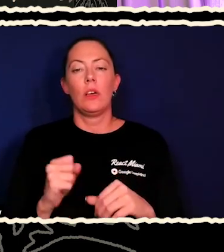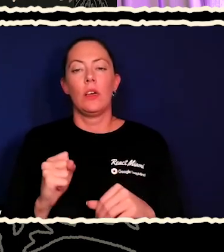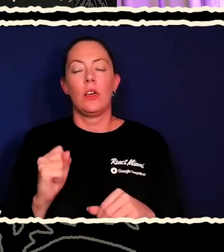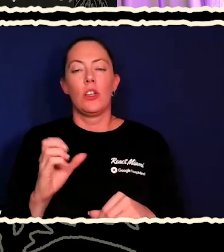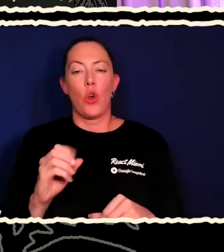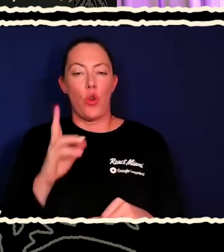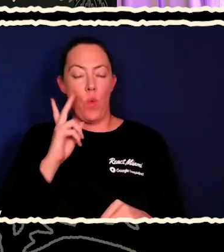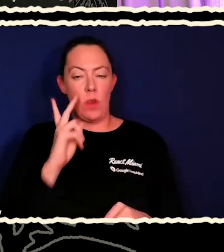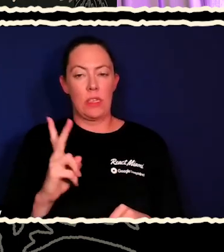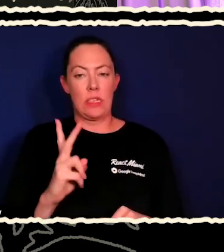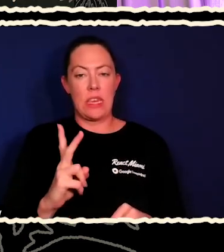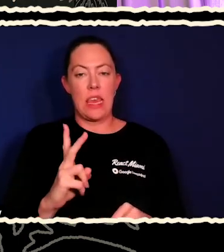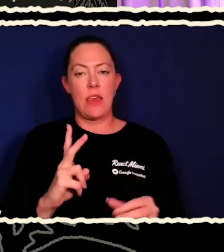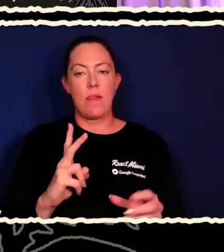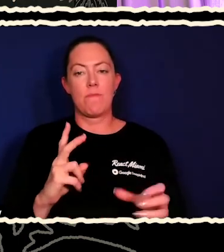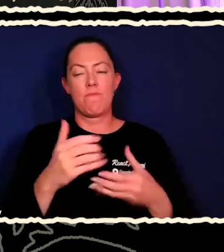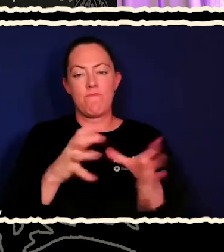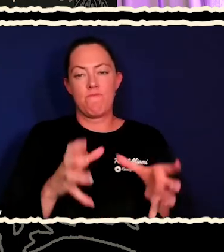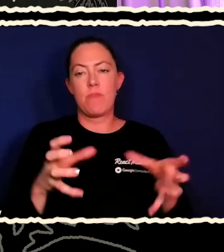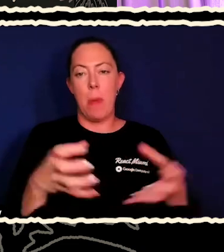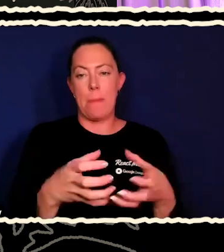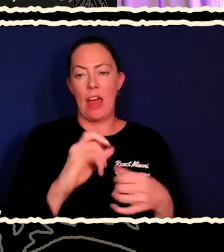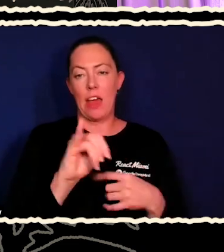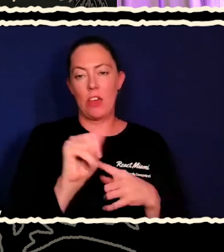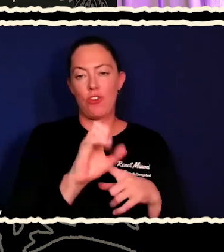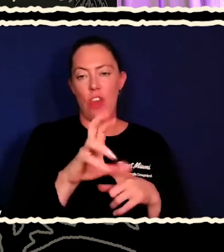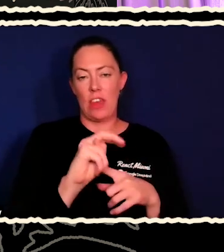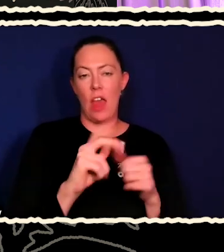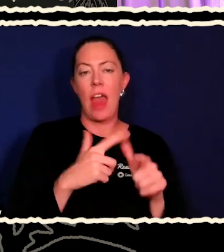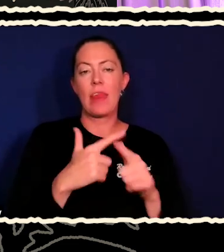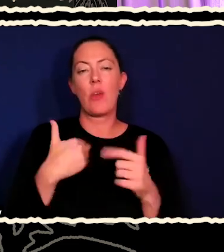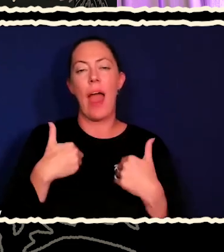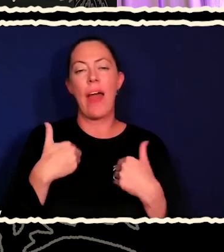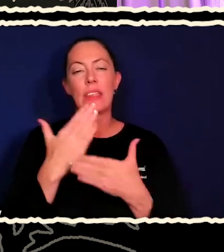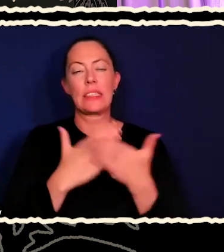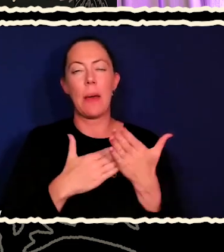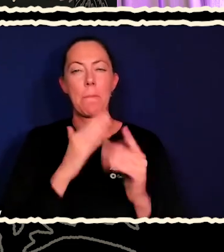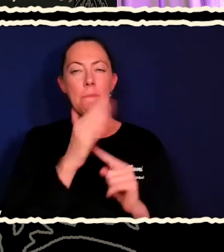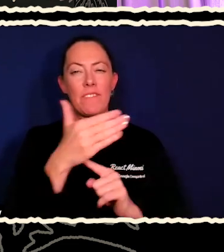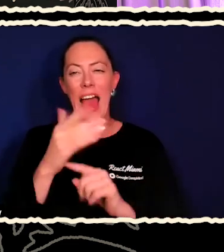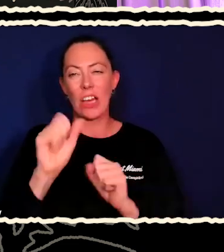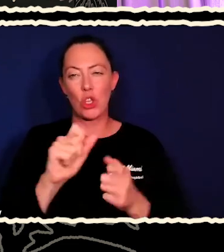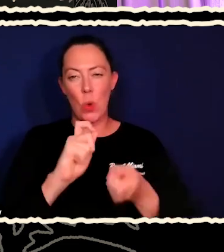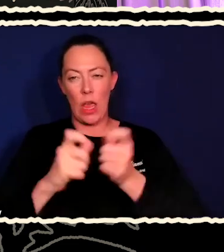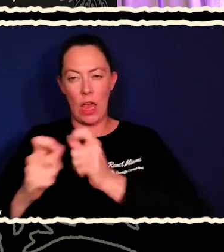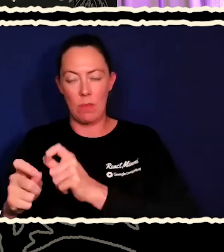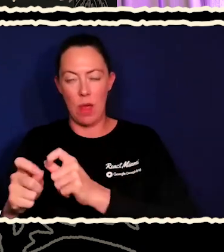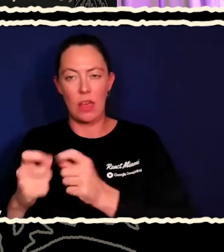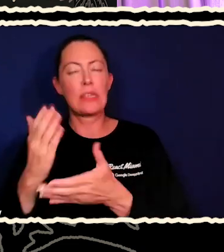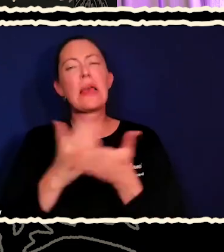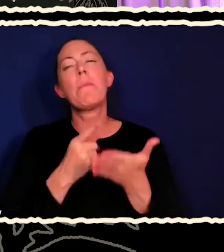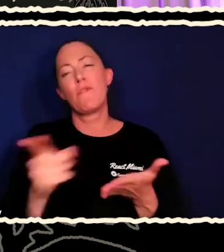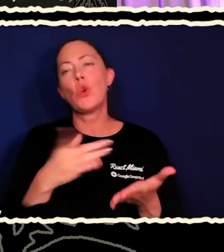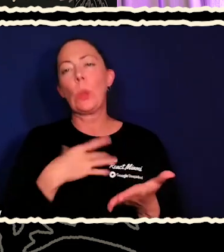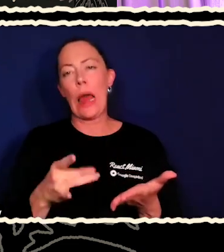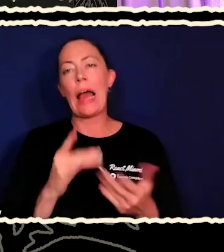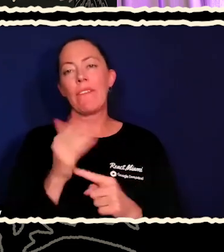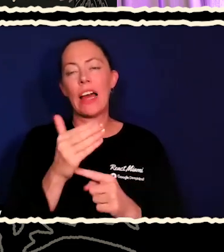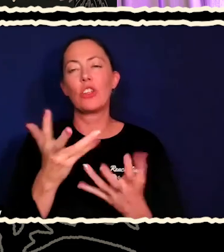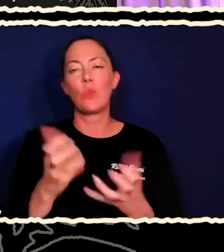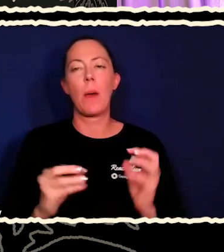actually targeting. We have some flags that we can customize. Some of you really want more flags. So like, look, we can just like give it new. We can give it